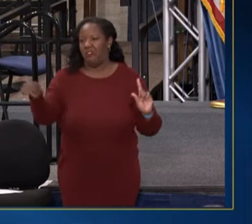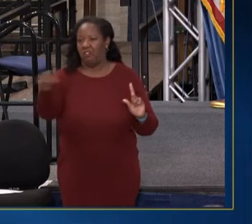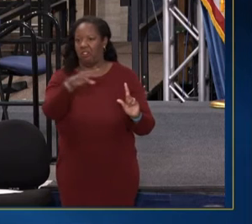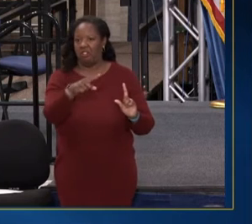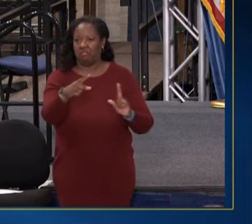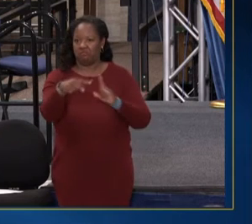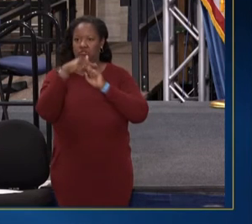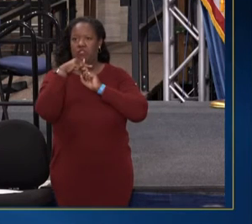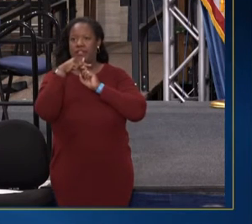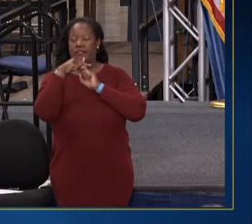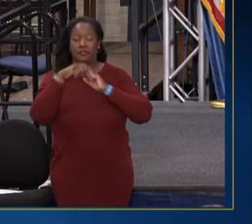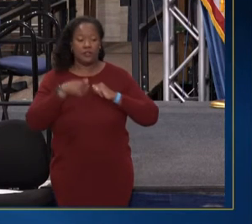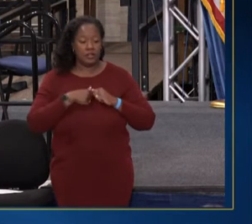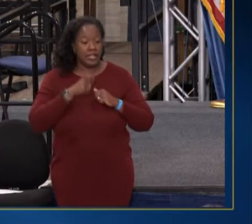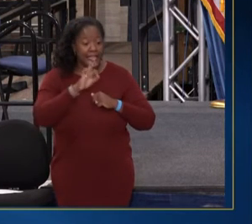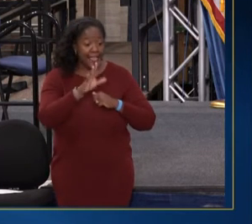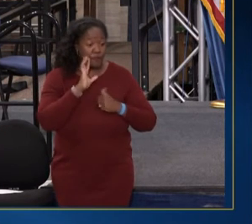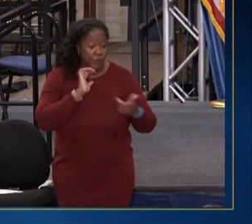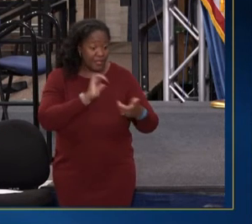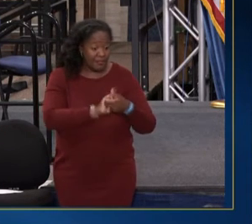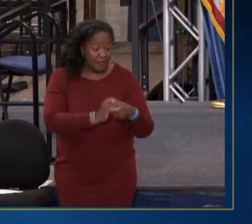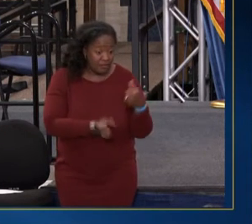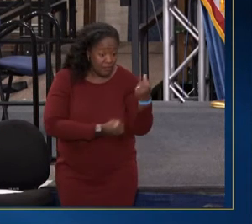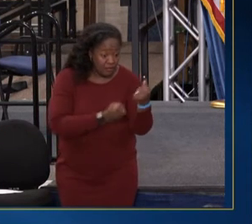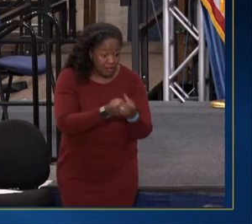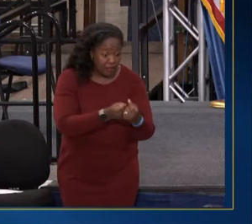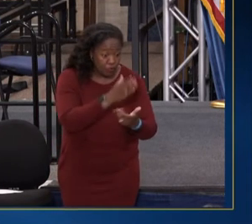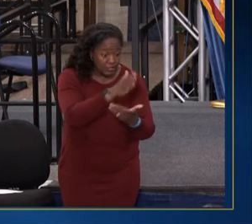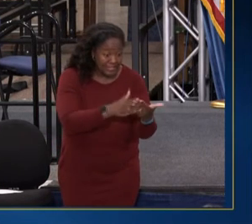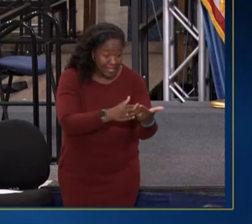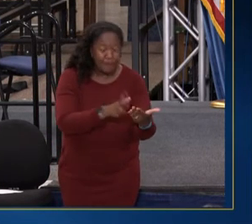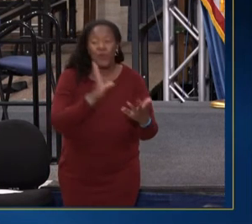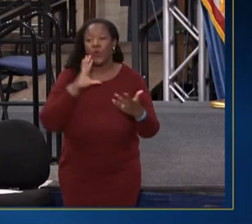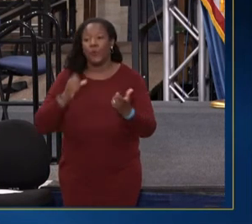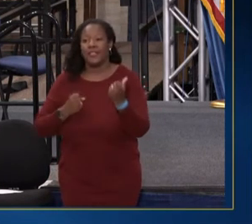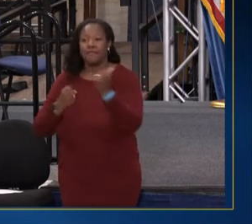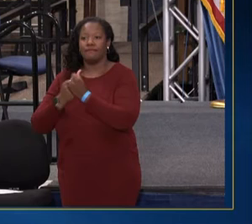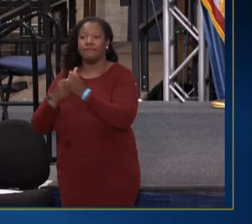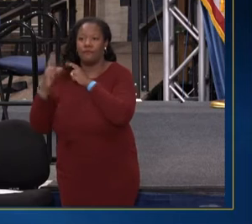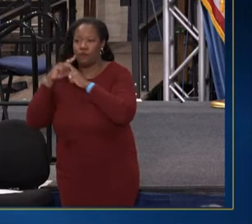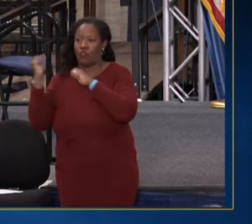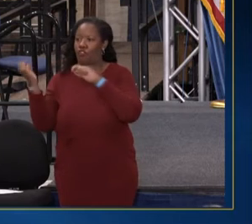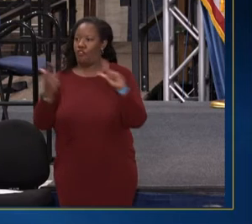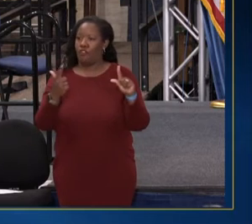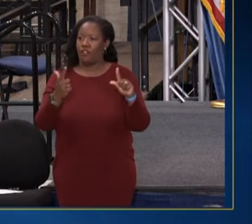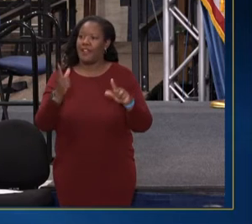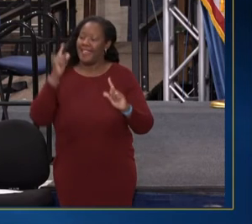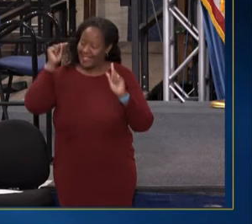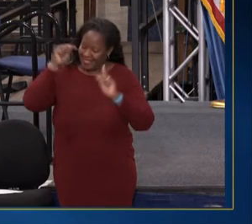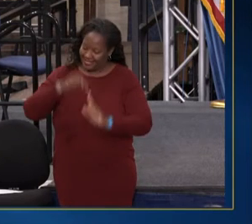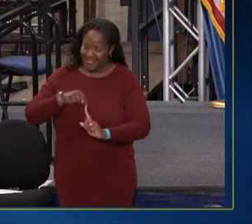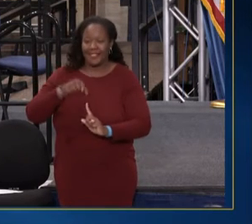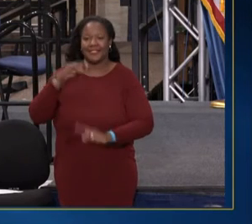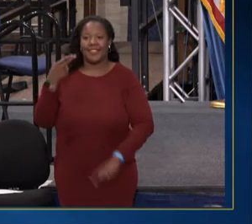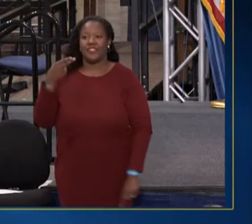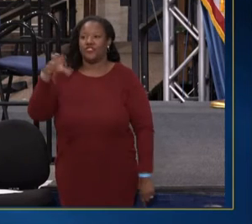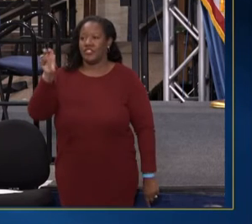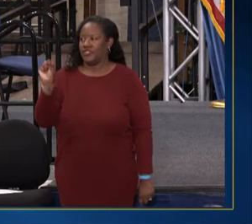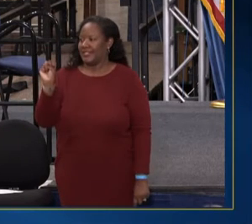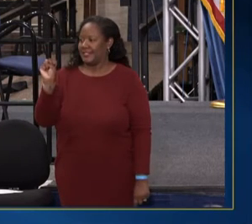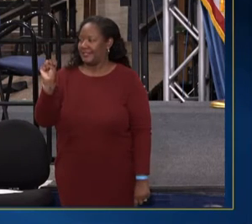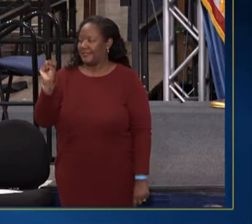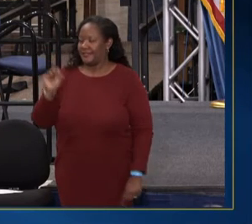some, we will end up standing up for all of us. And that's what HHS wants to